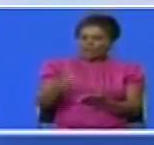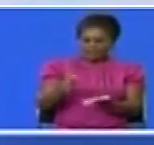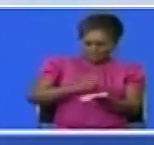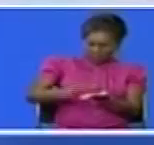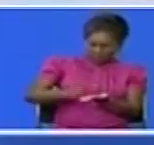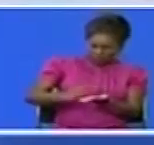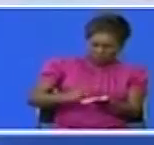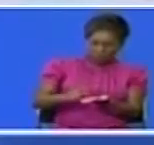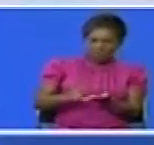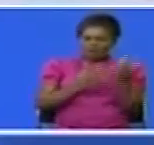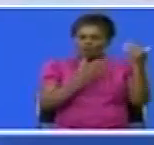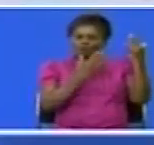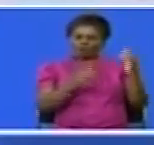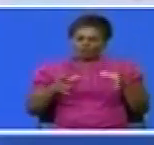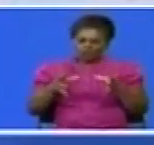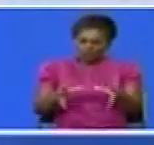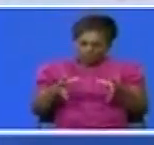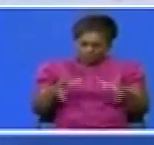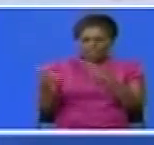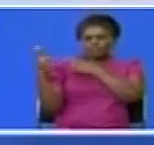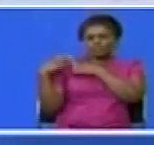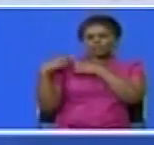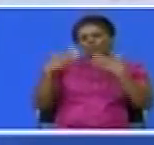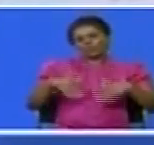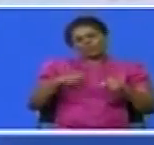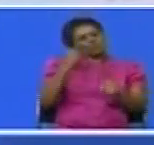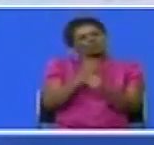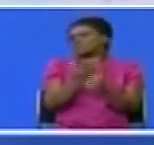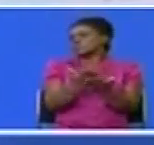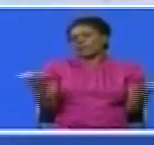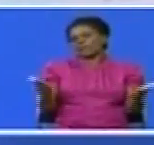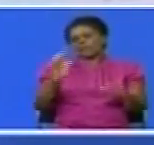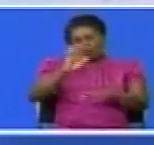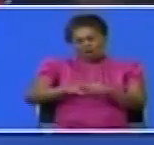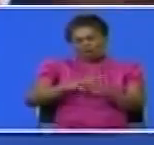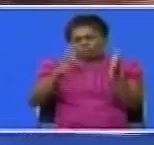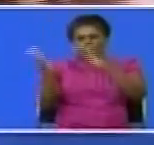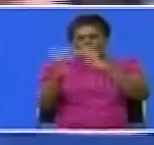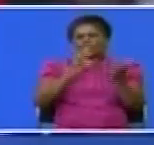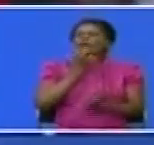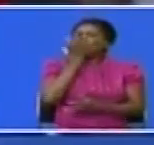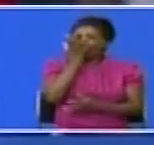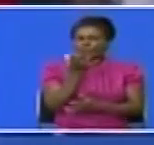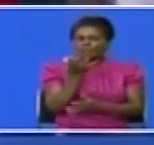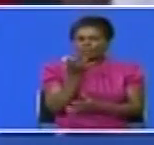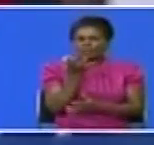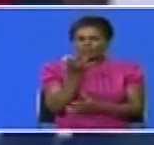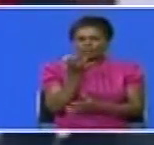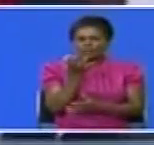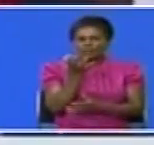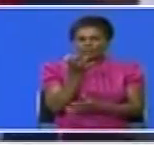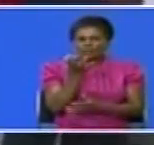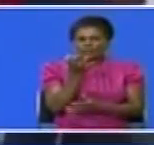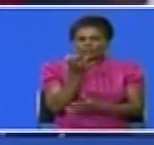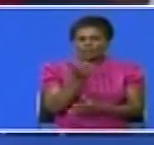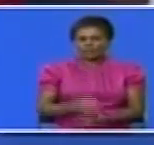Saturday, hoping to pile pressure on stakeholders to do something about global warming. It all starts with them, with you as a person,